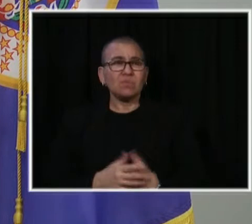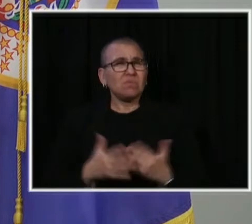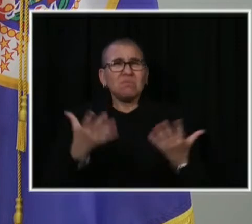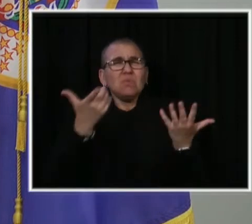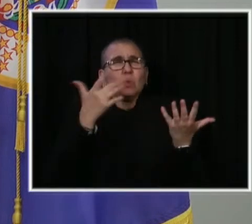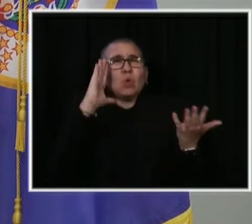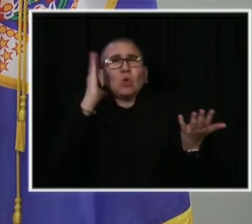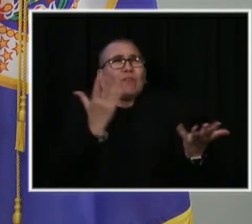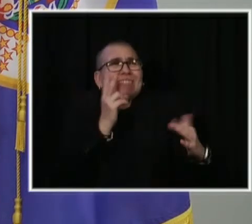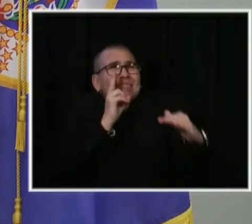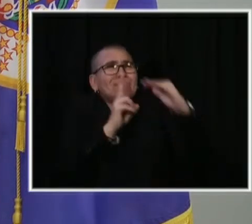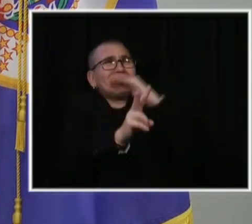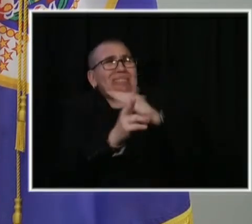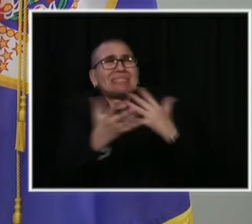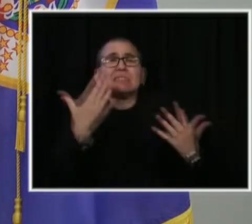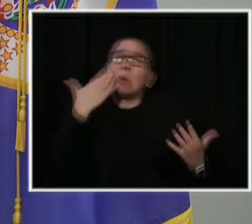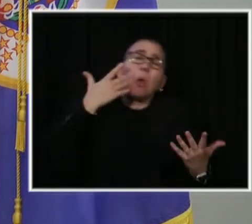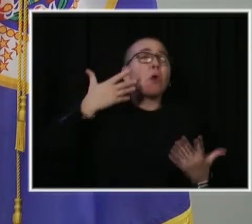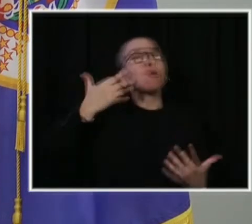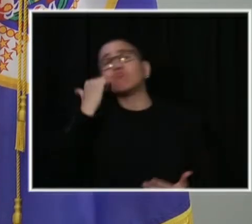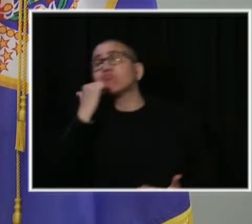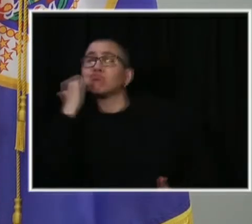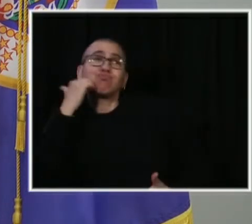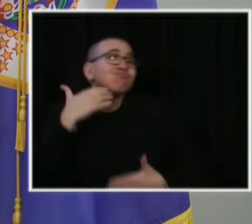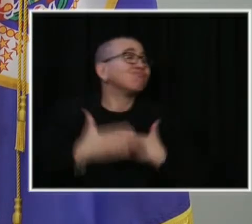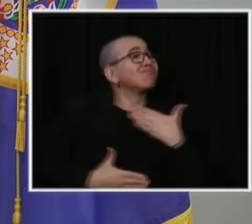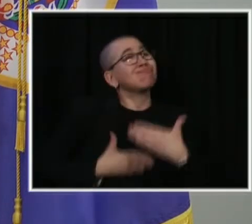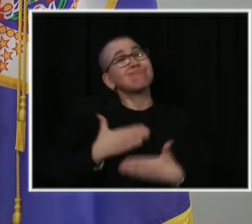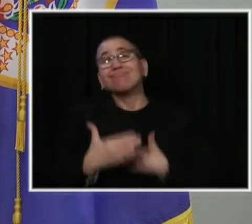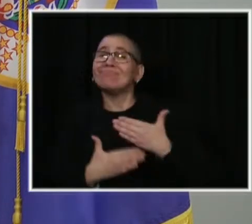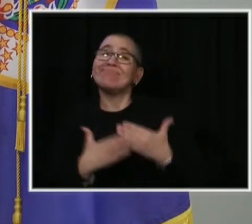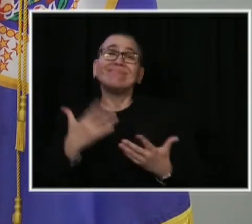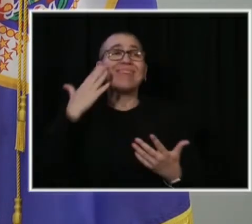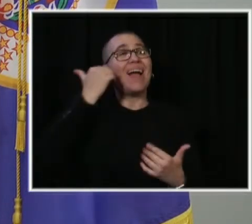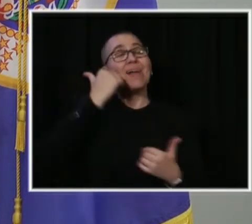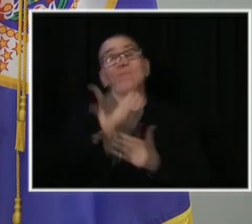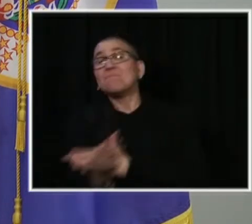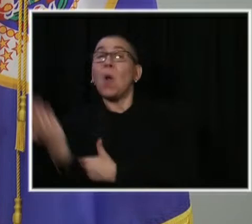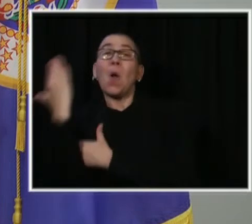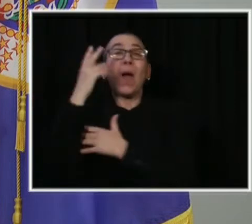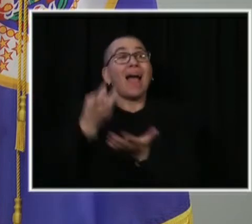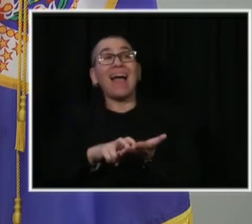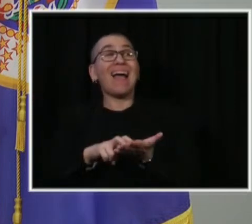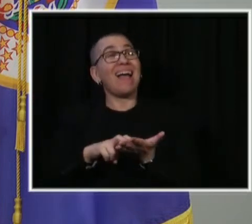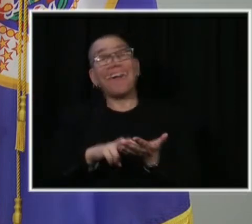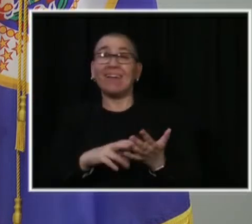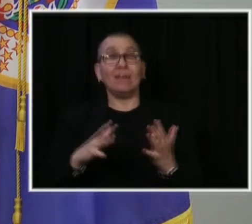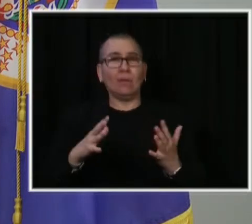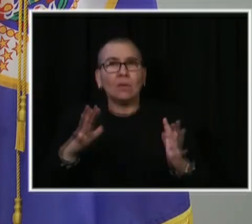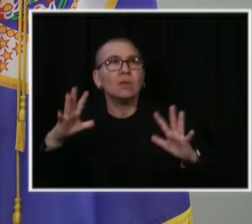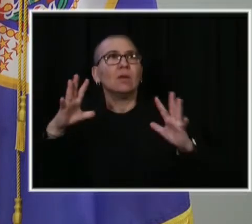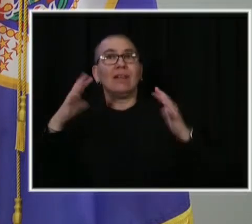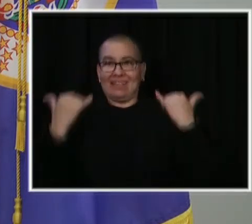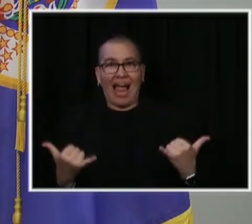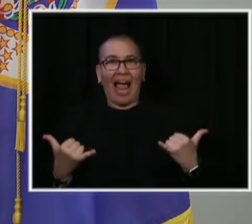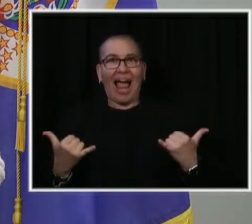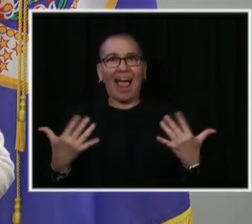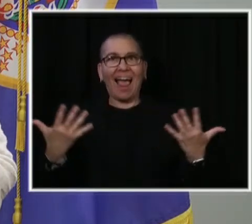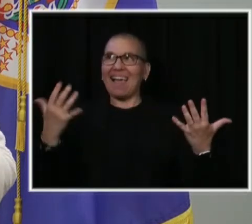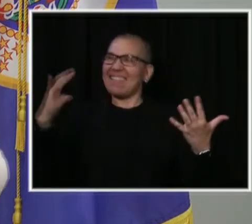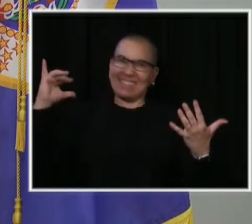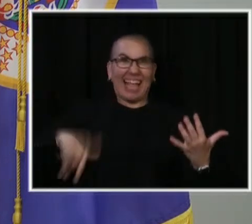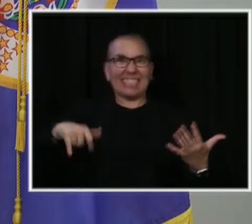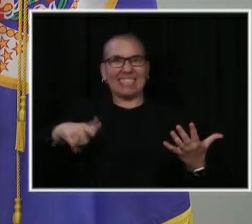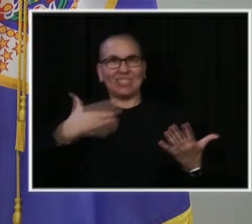long. And this is a good day to share the positive news about the plans ahead and the path forward